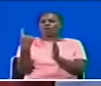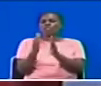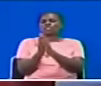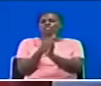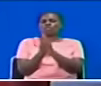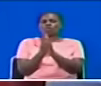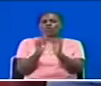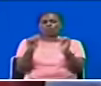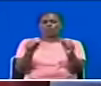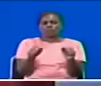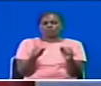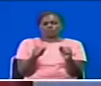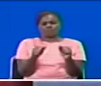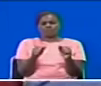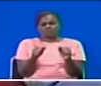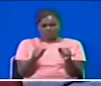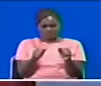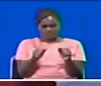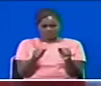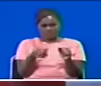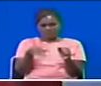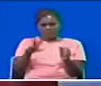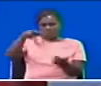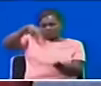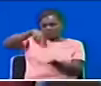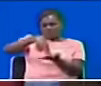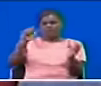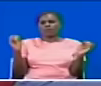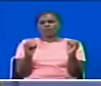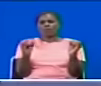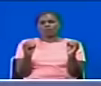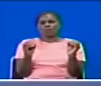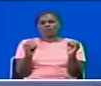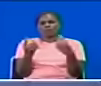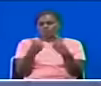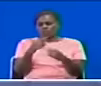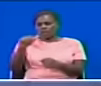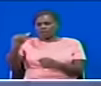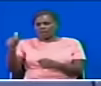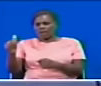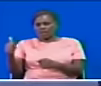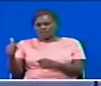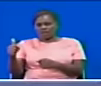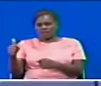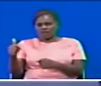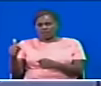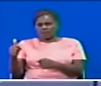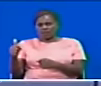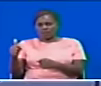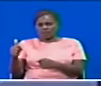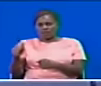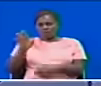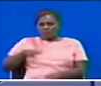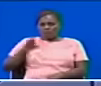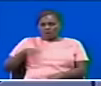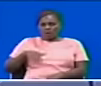that is possible, then they're not going to run a woman. She has talked about another absolutely illustrious woman.